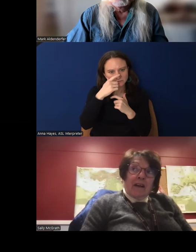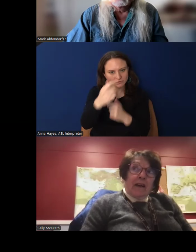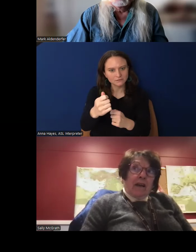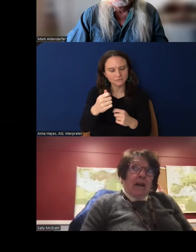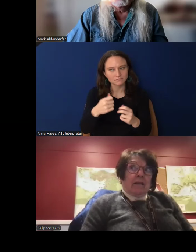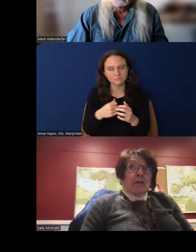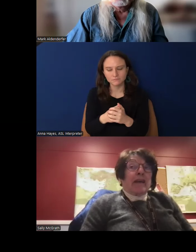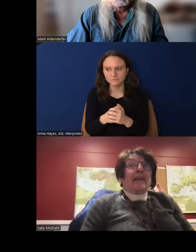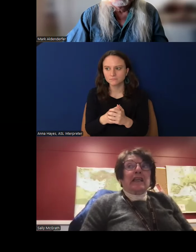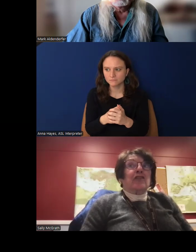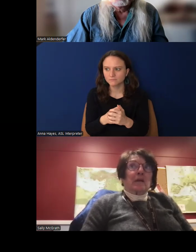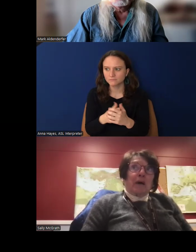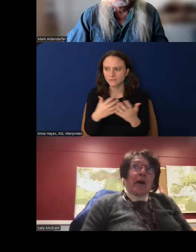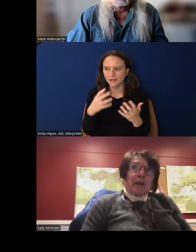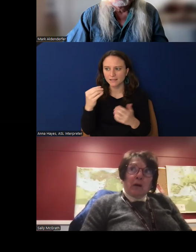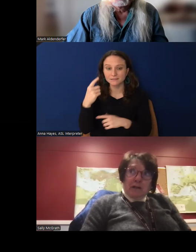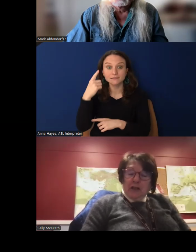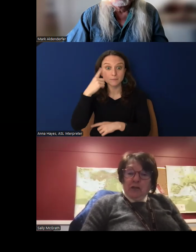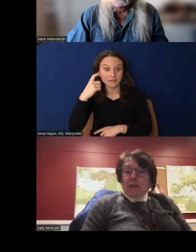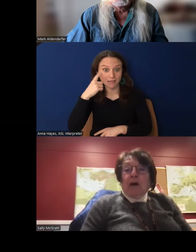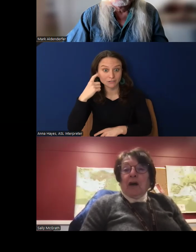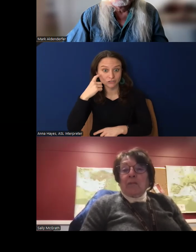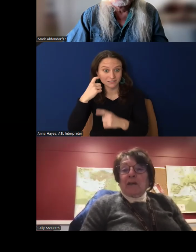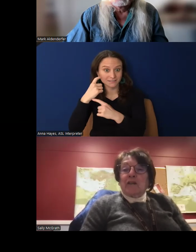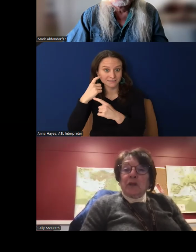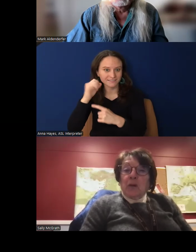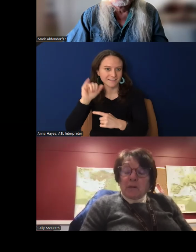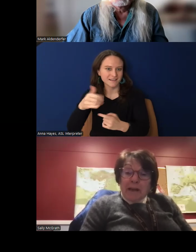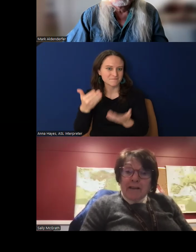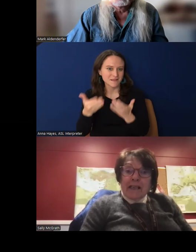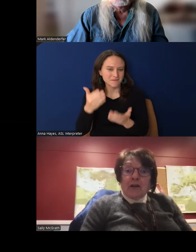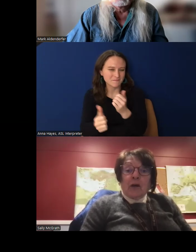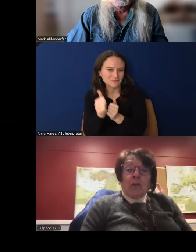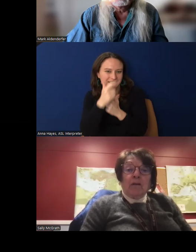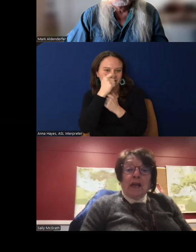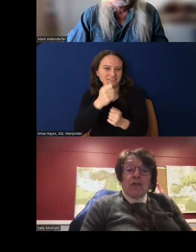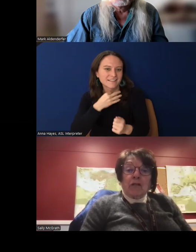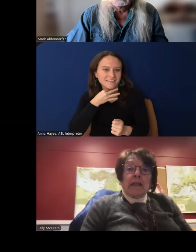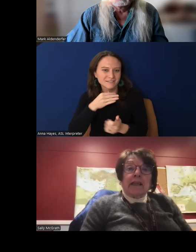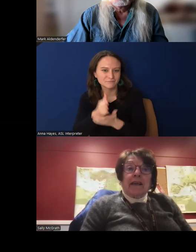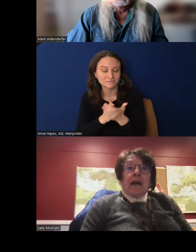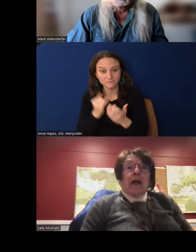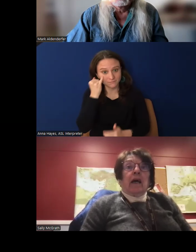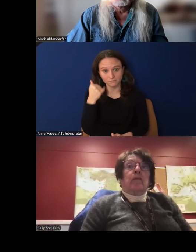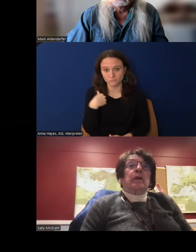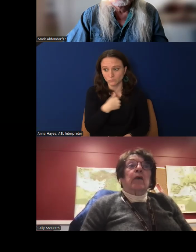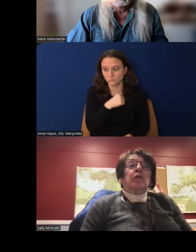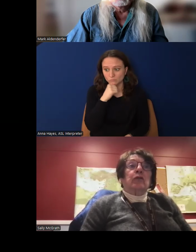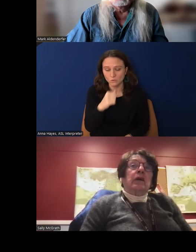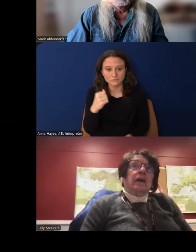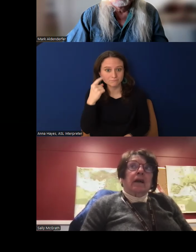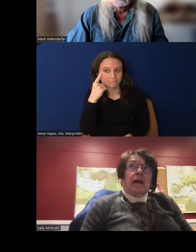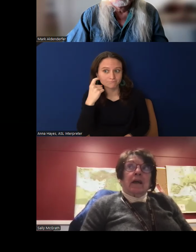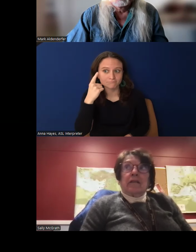it's speculation is perhaps the most interesting part because if we don't speculate, we'll never really come